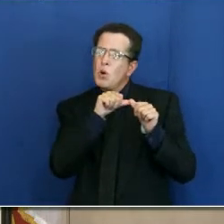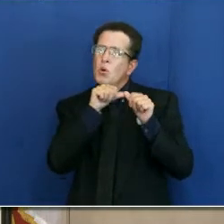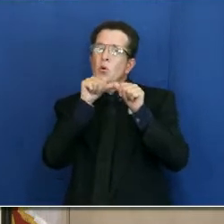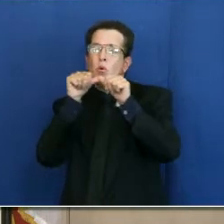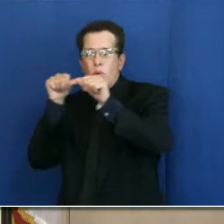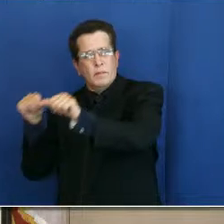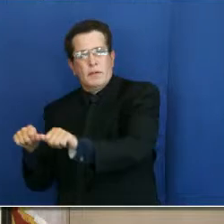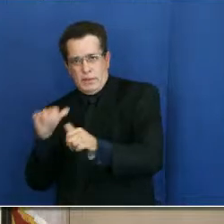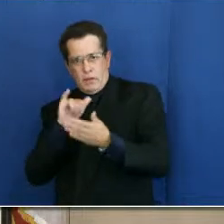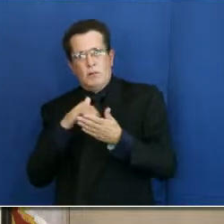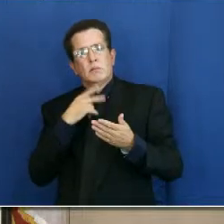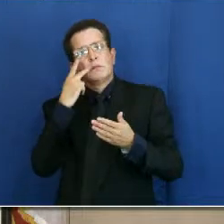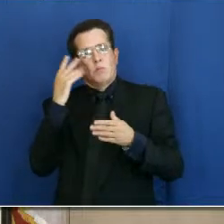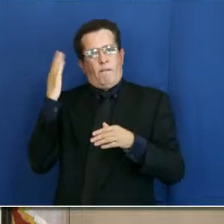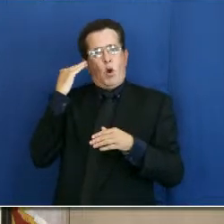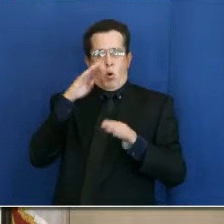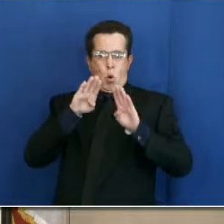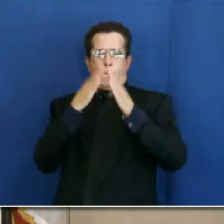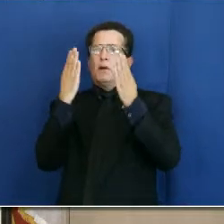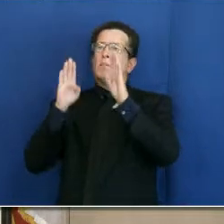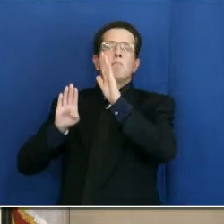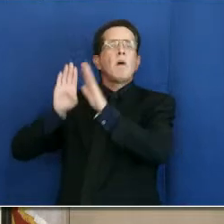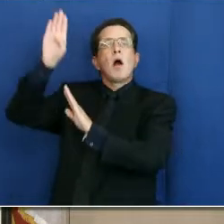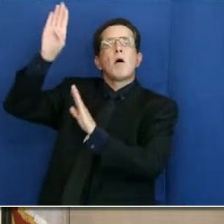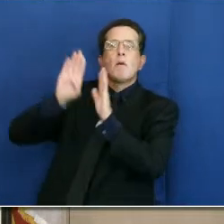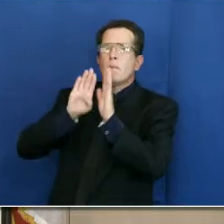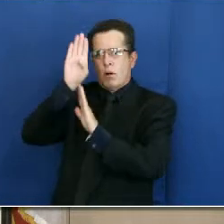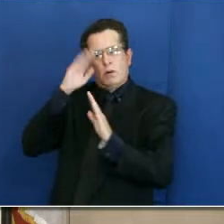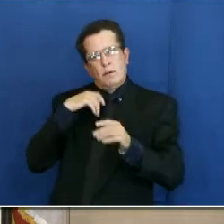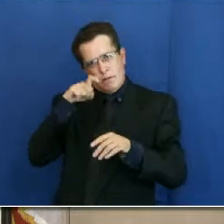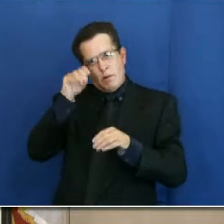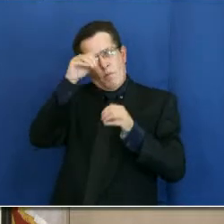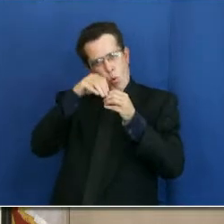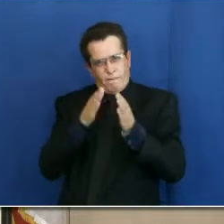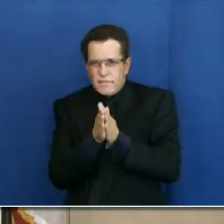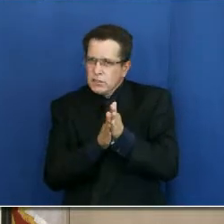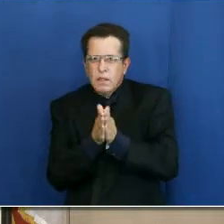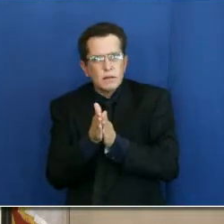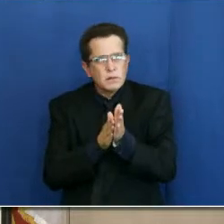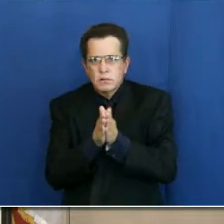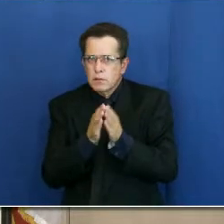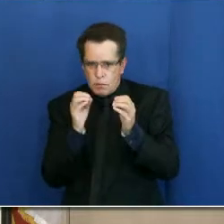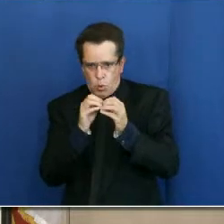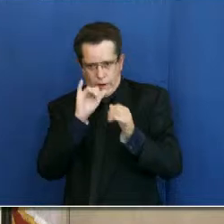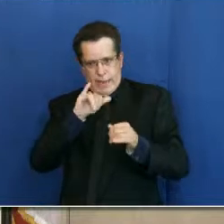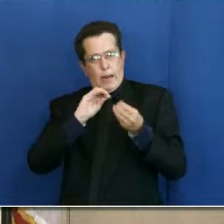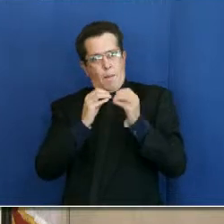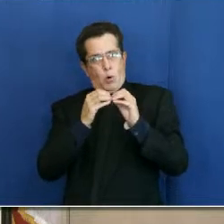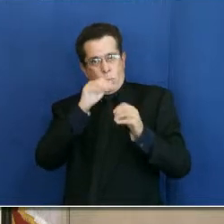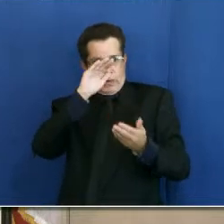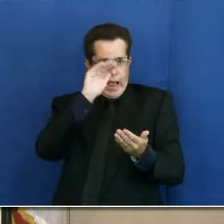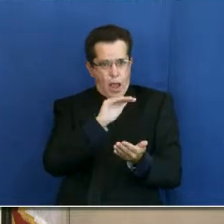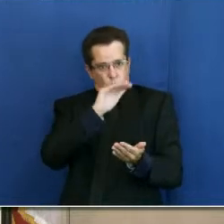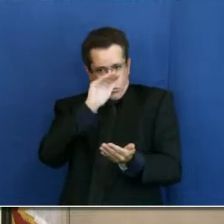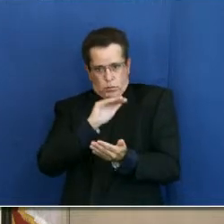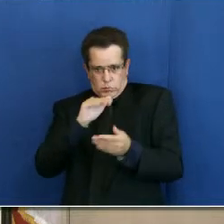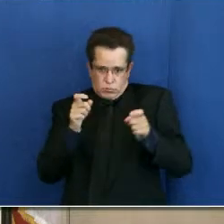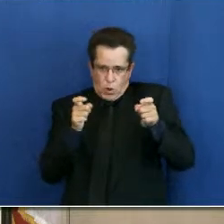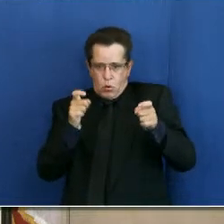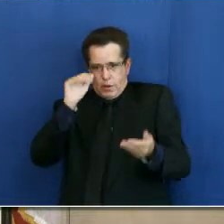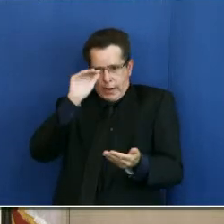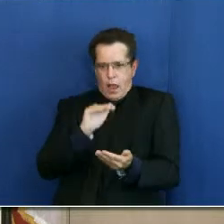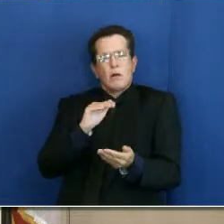significant surge and spike that we saw at the outset. And so we have to maintain our vigilance. Our goal is to continue to get that case count down, but most importantly, to keep